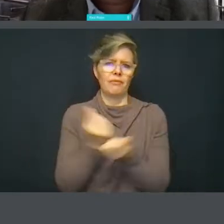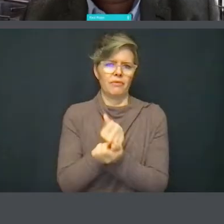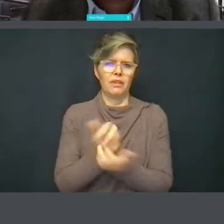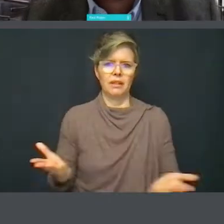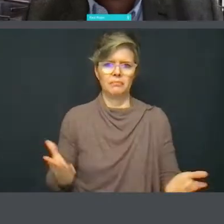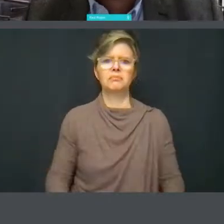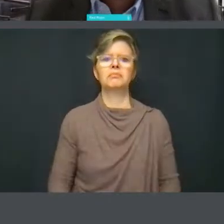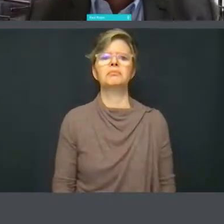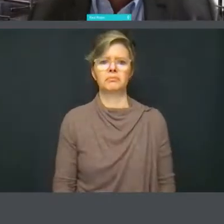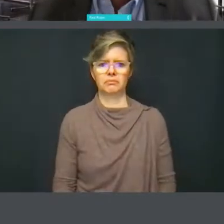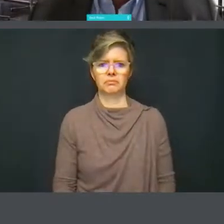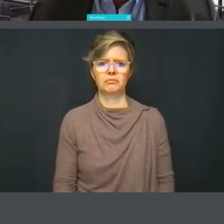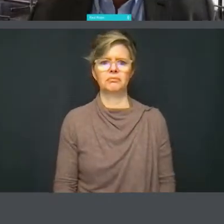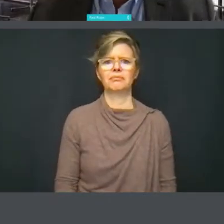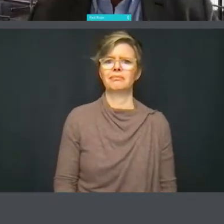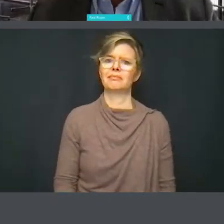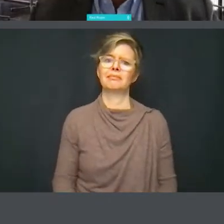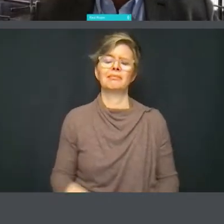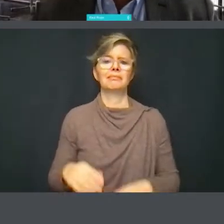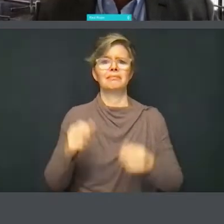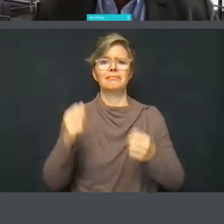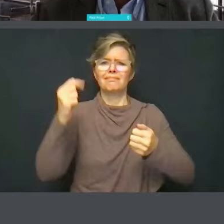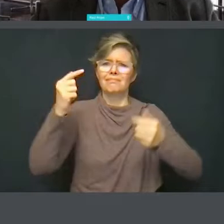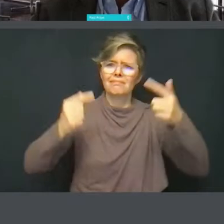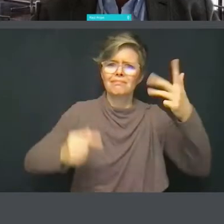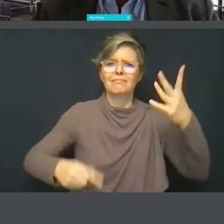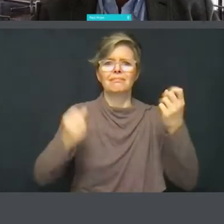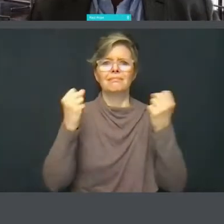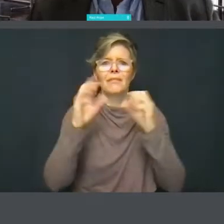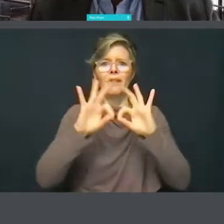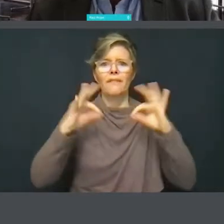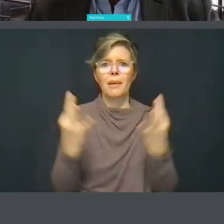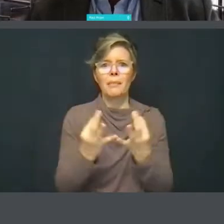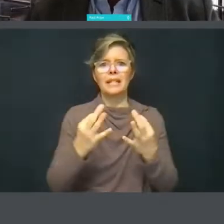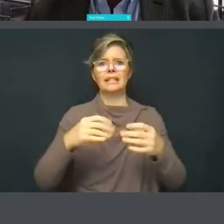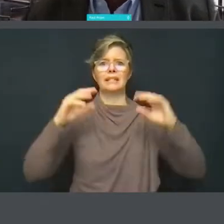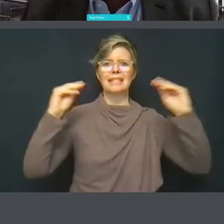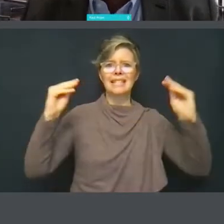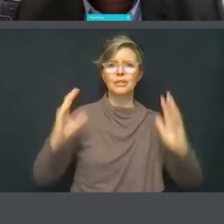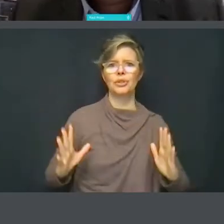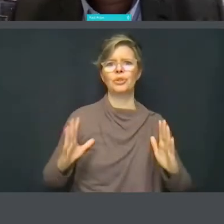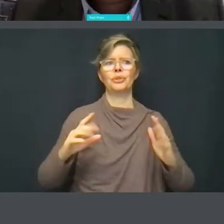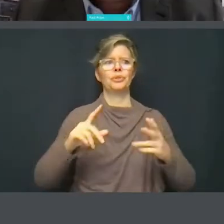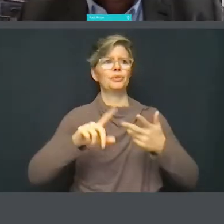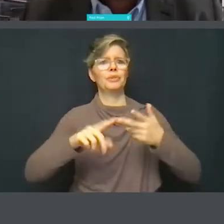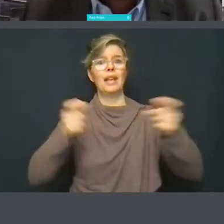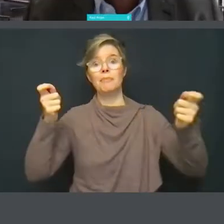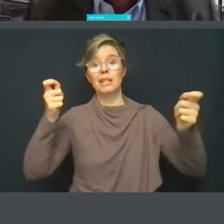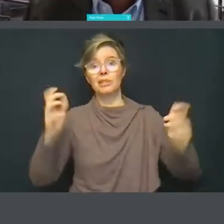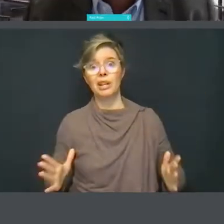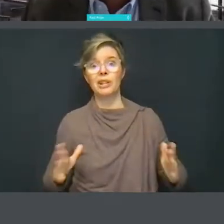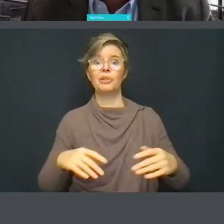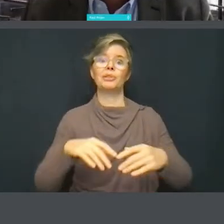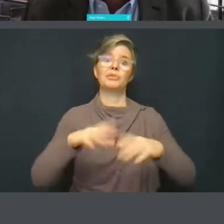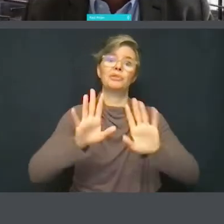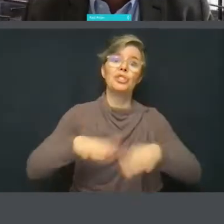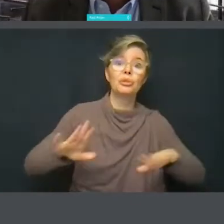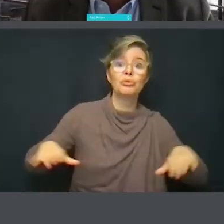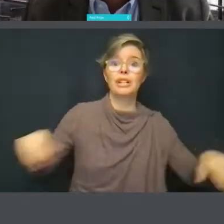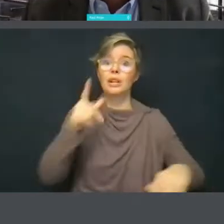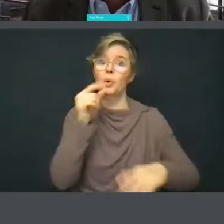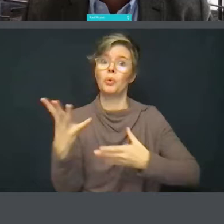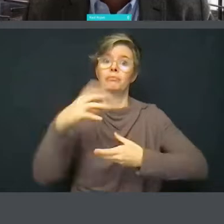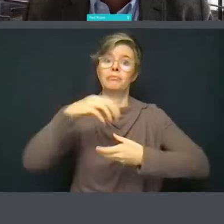And without a doubt, all the children and families and teachers and administrators and everyone who has allowed us to conduct research